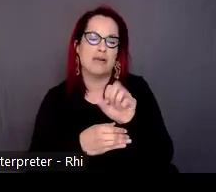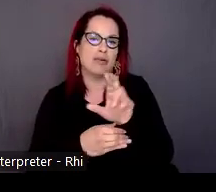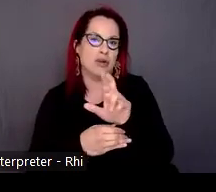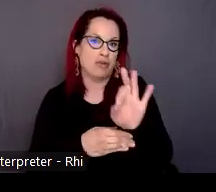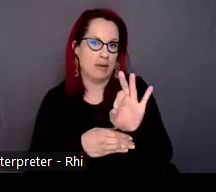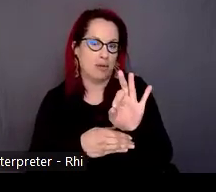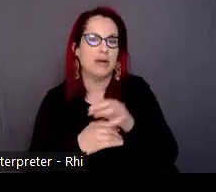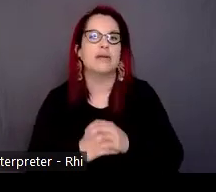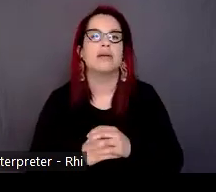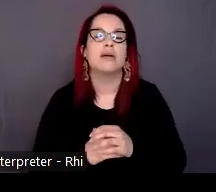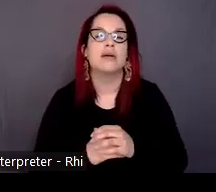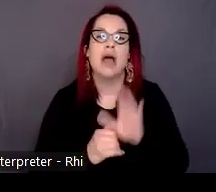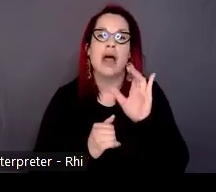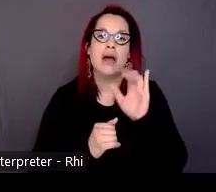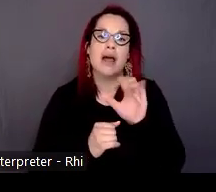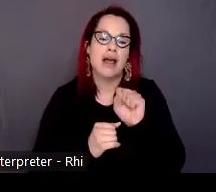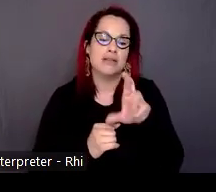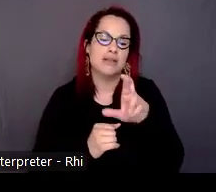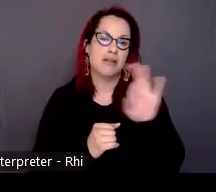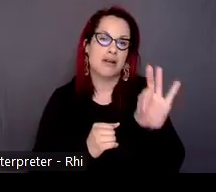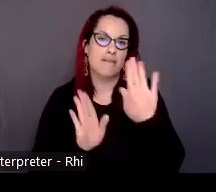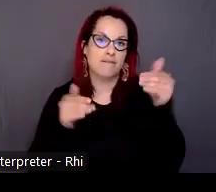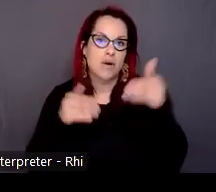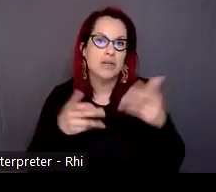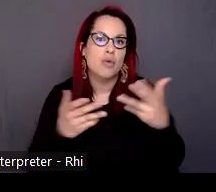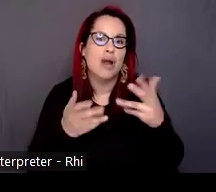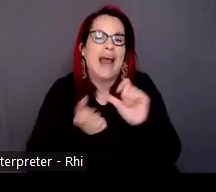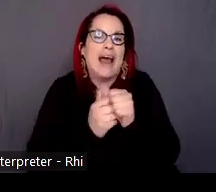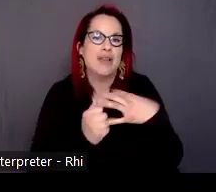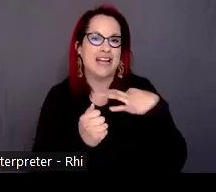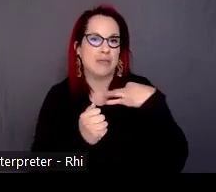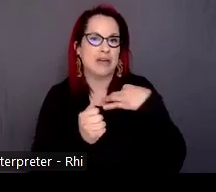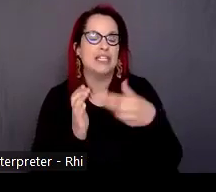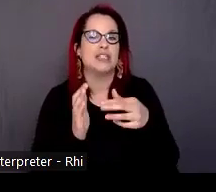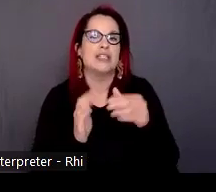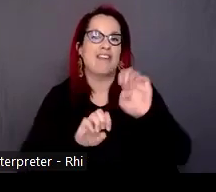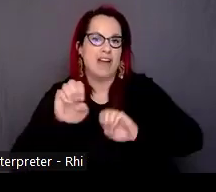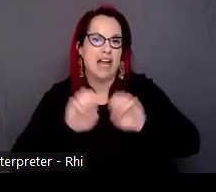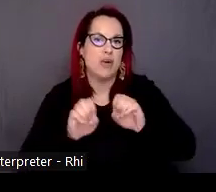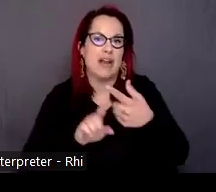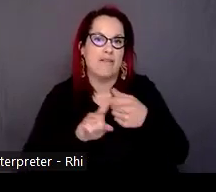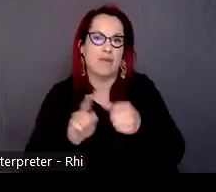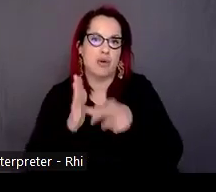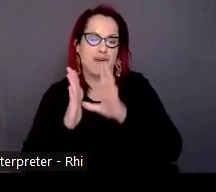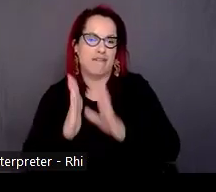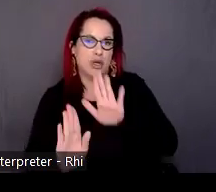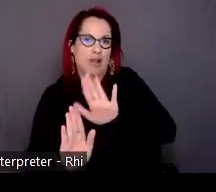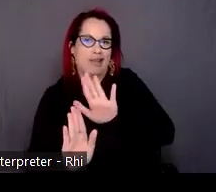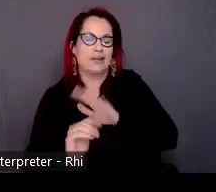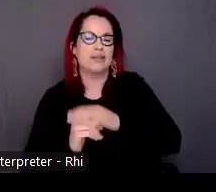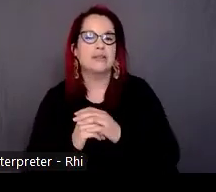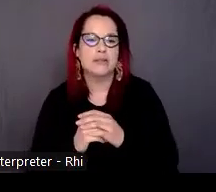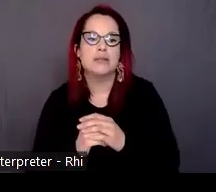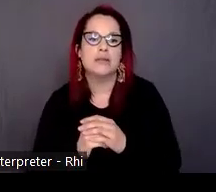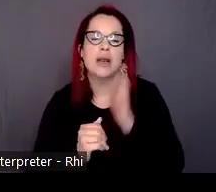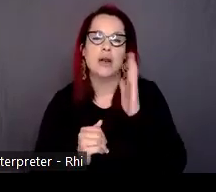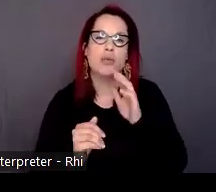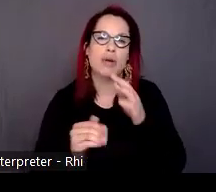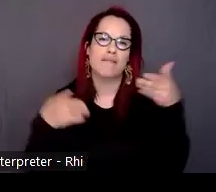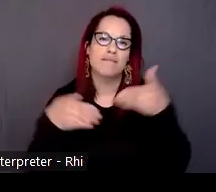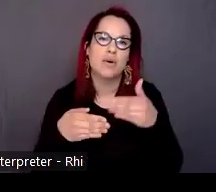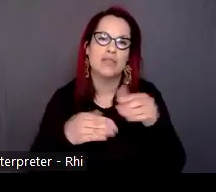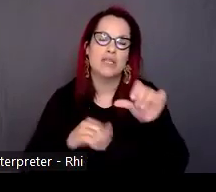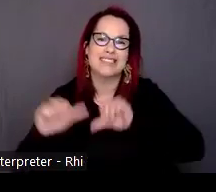SRF focuses on how the applications are evaluated by the reviewer, how they are able to focus on scientific and